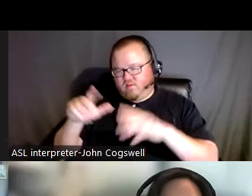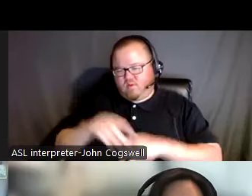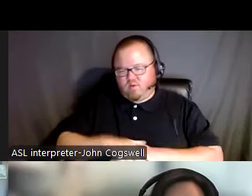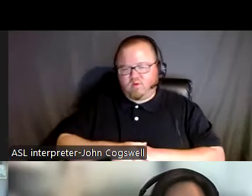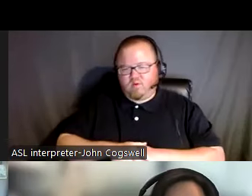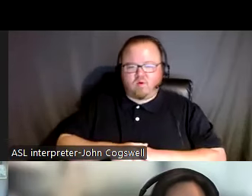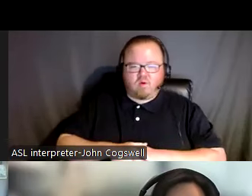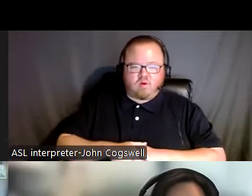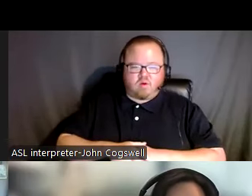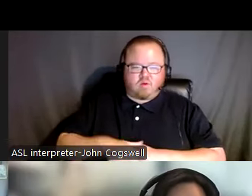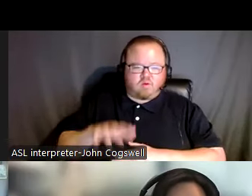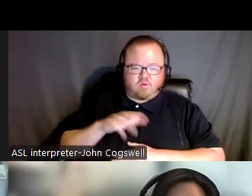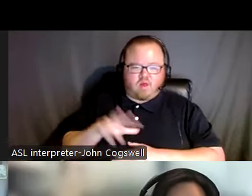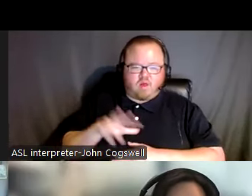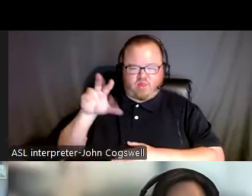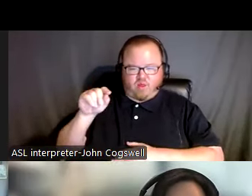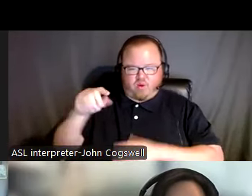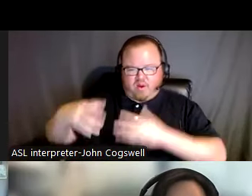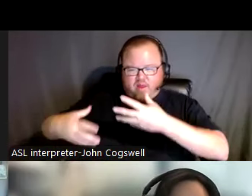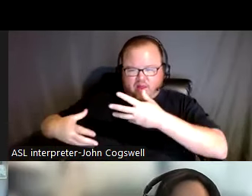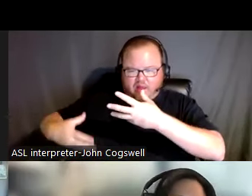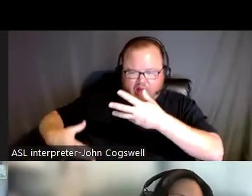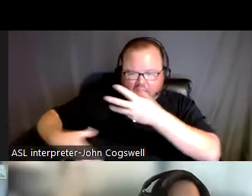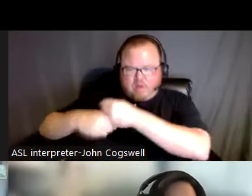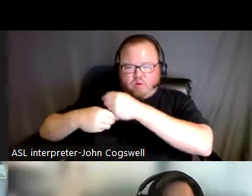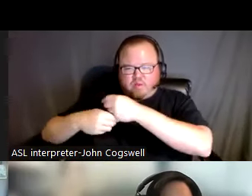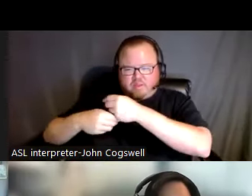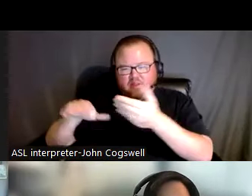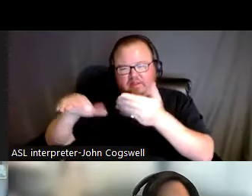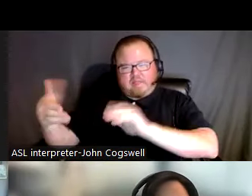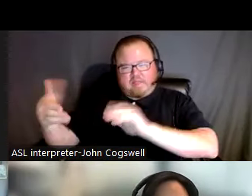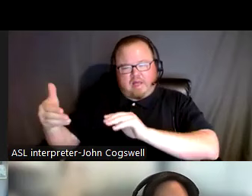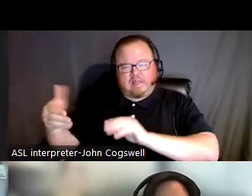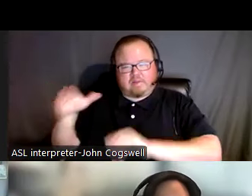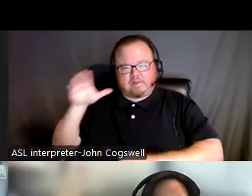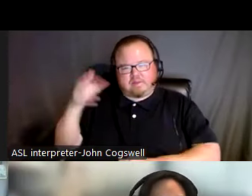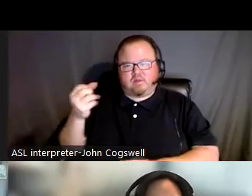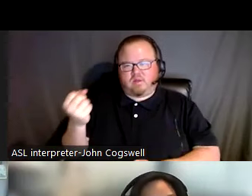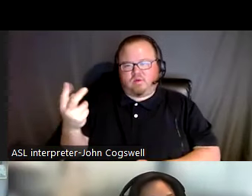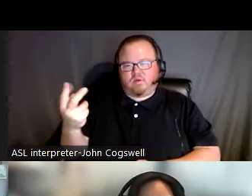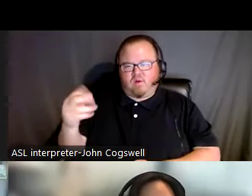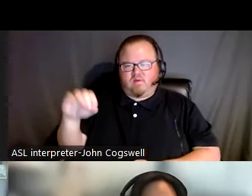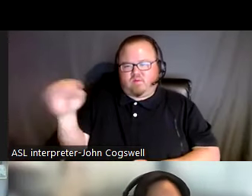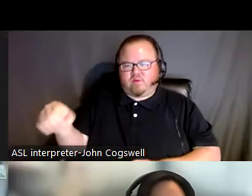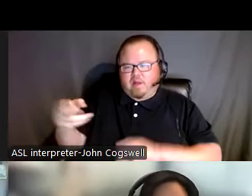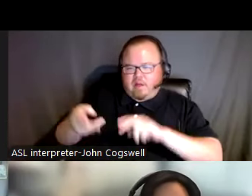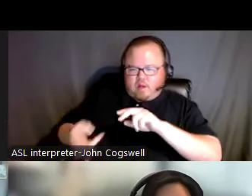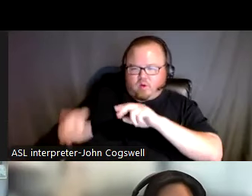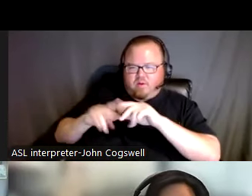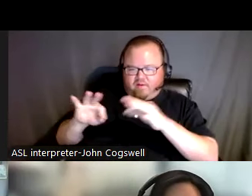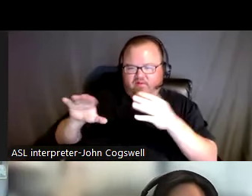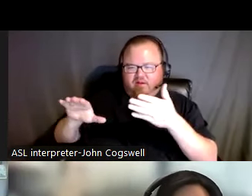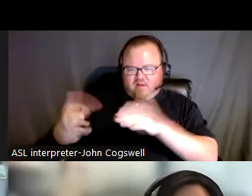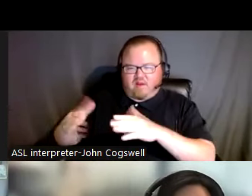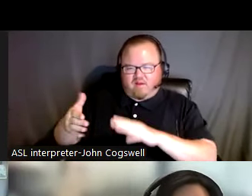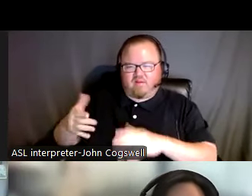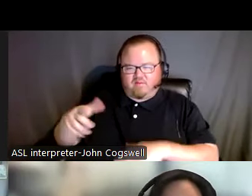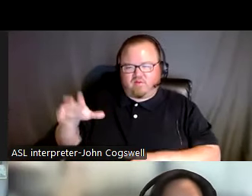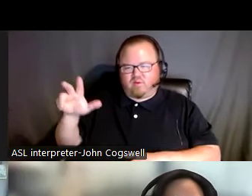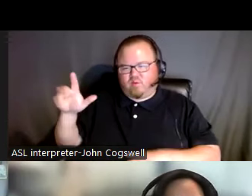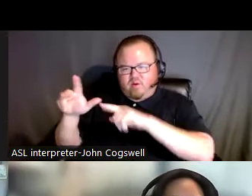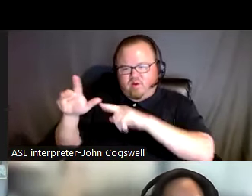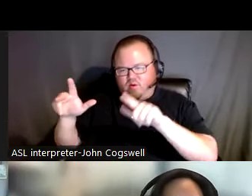having 30 extra deaths, that shows that there's a 12% increase in deaths from 2023 to